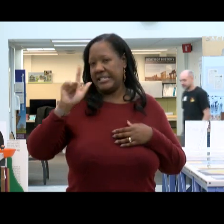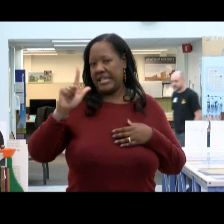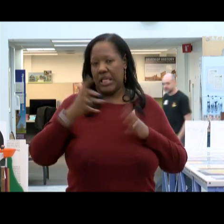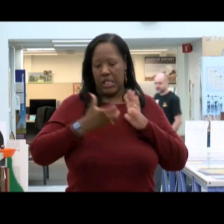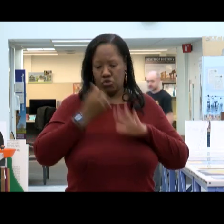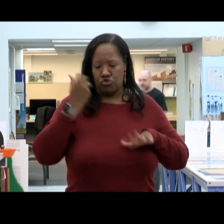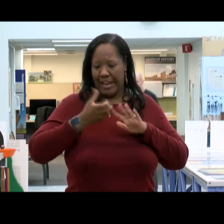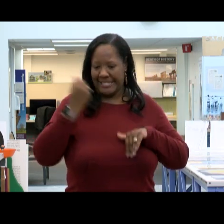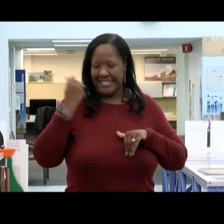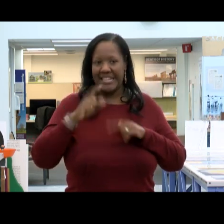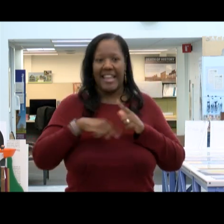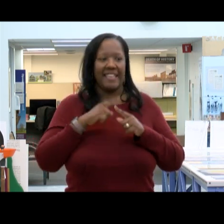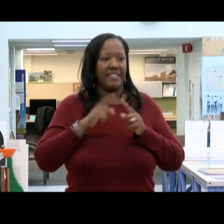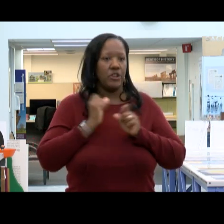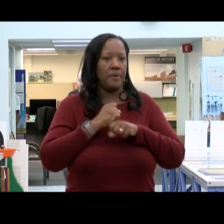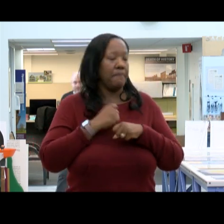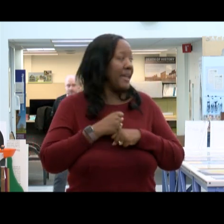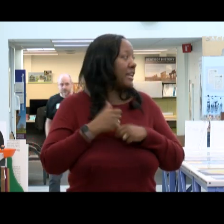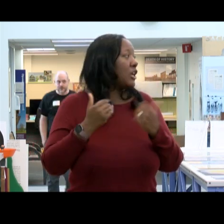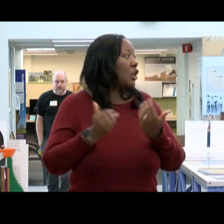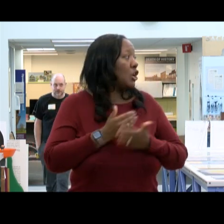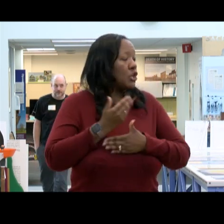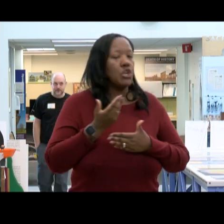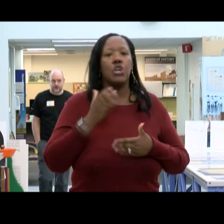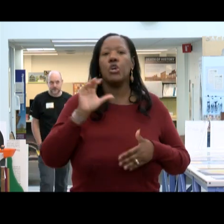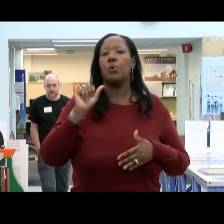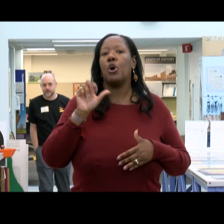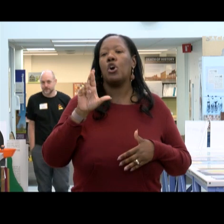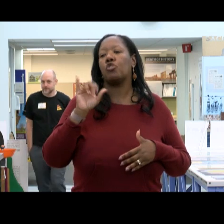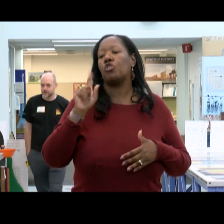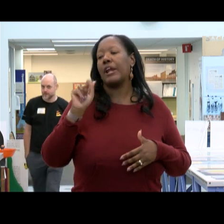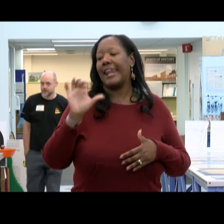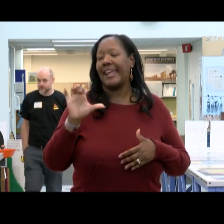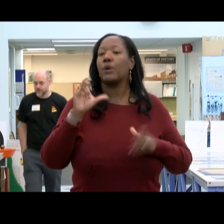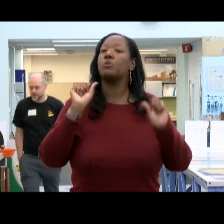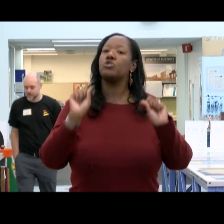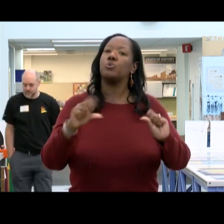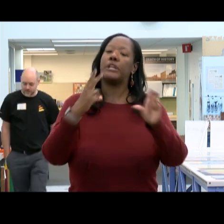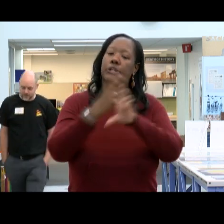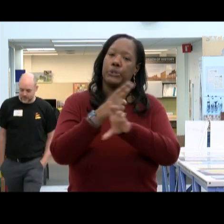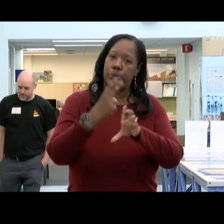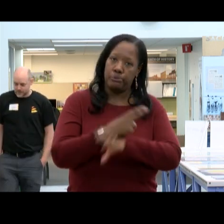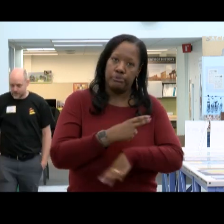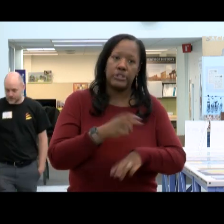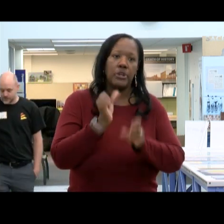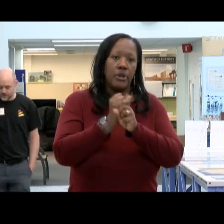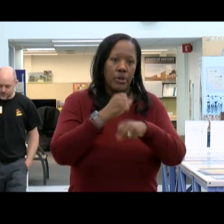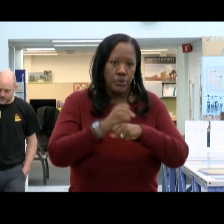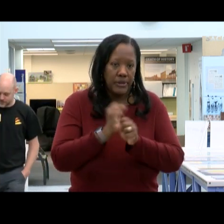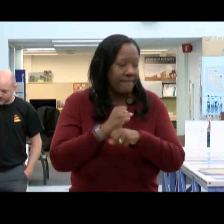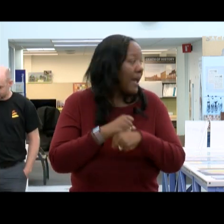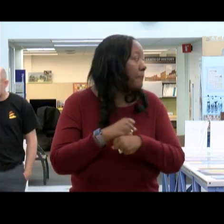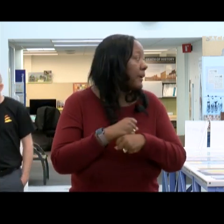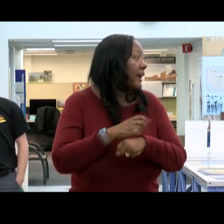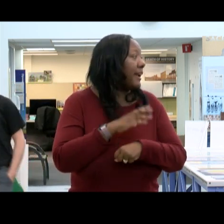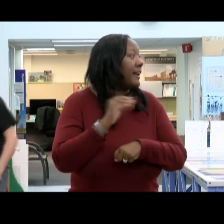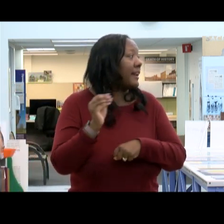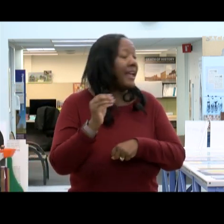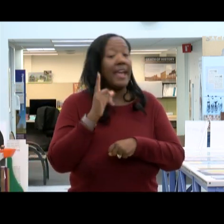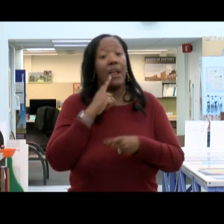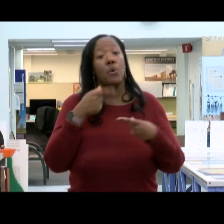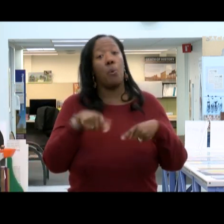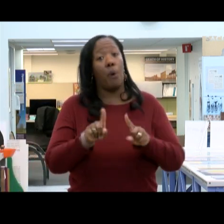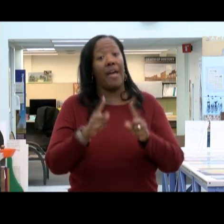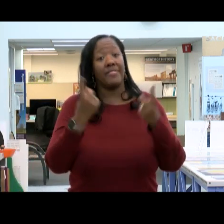and making new cast acrylic, which is usable, you can fabricate, And more of this is